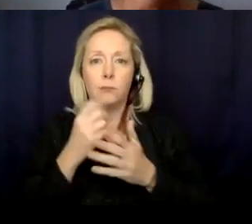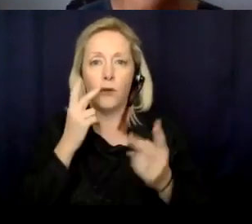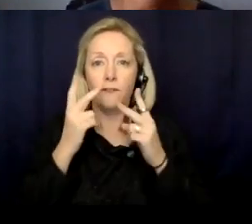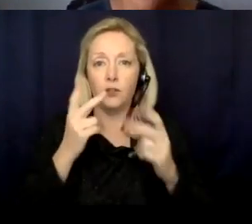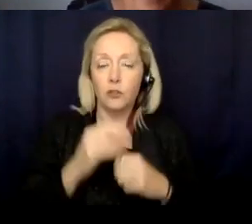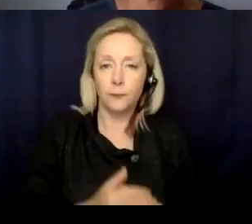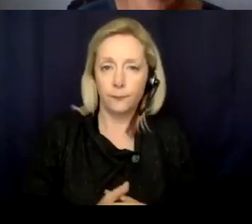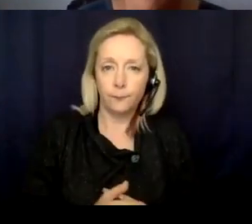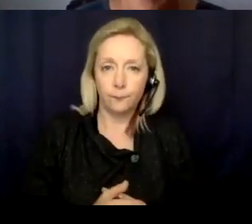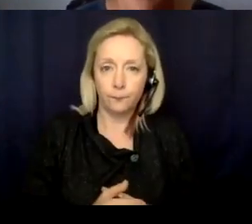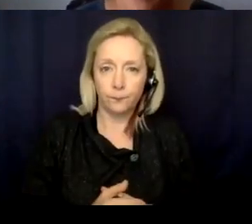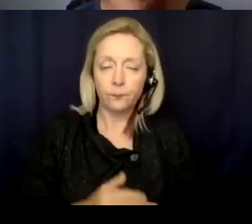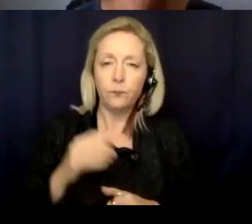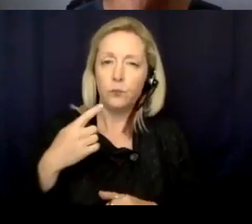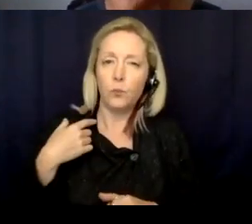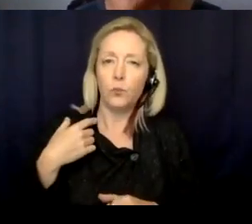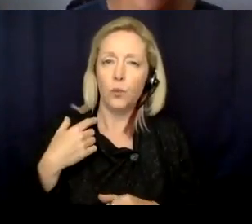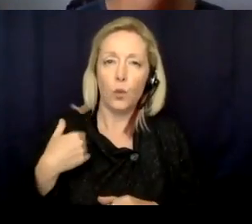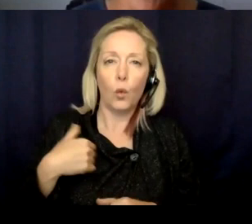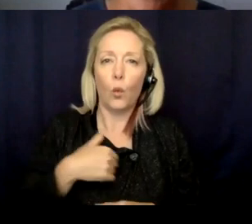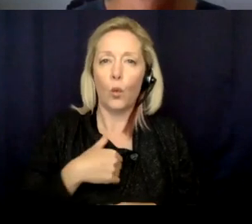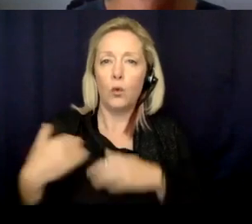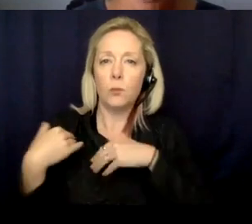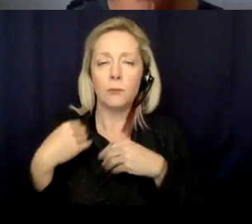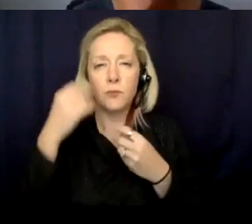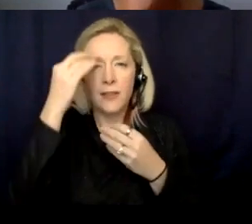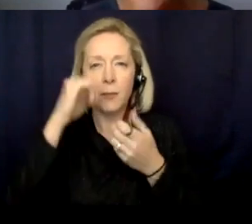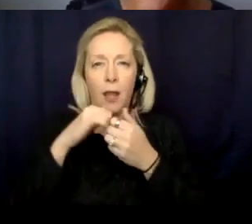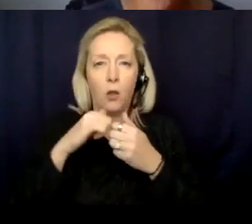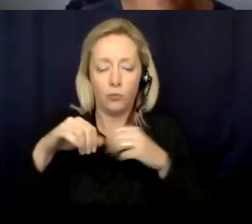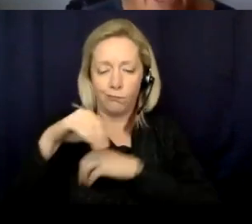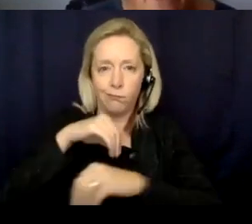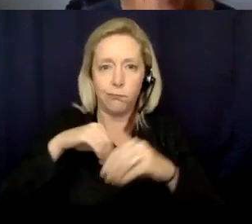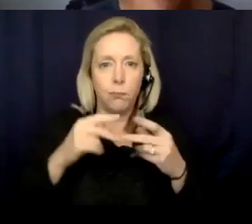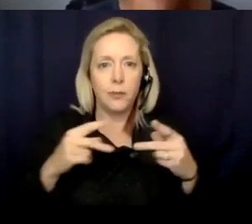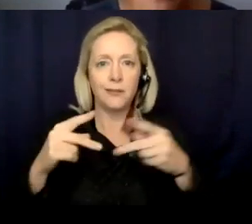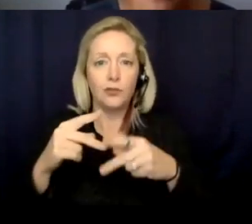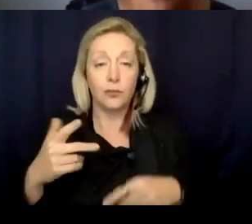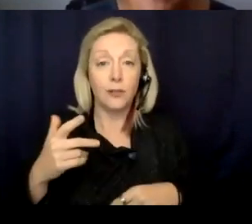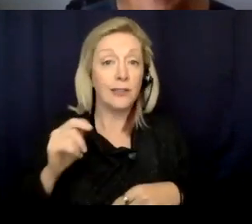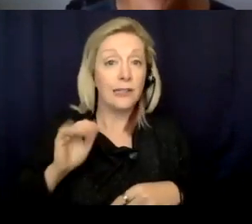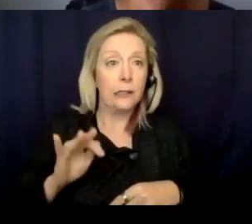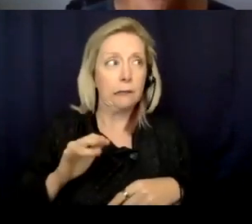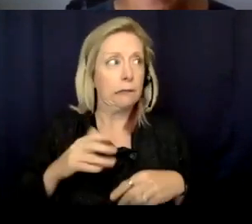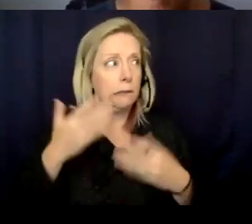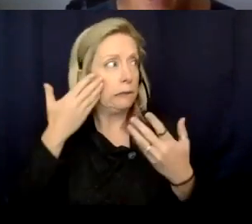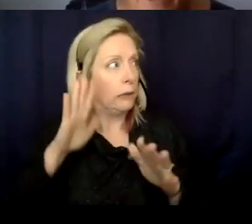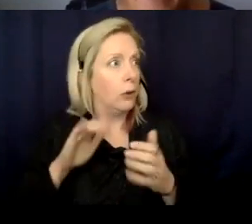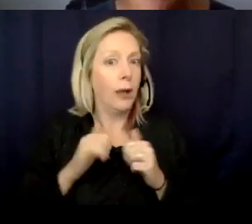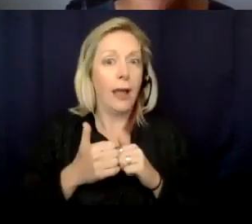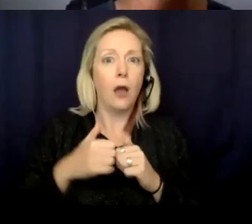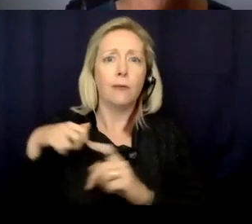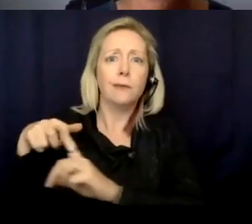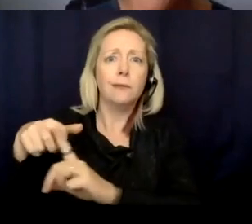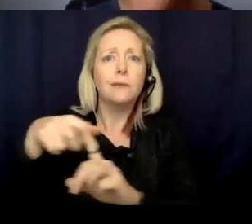think about how we can make that positioning. And if we don't know, that's why we have those members on the team. That's why we